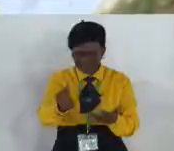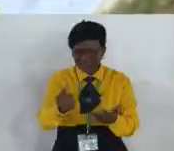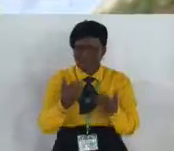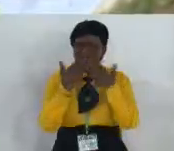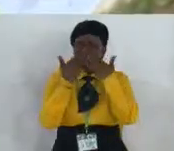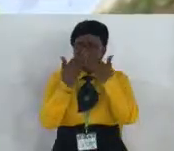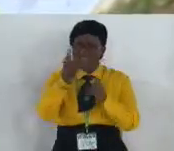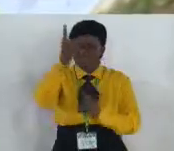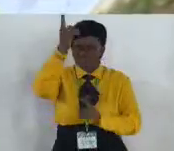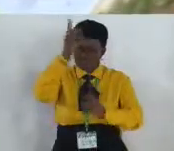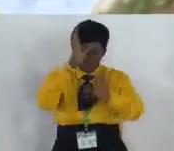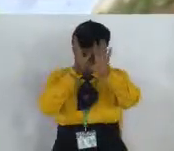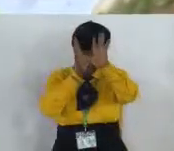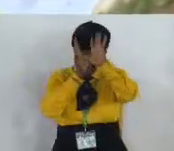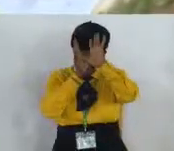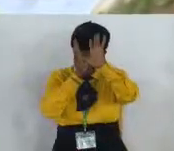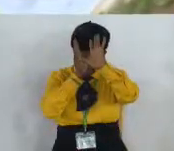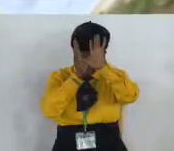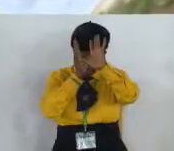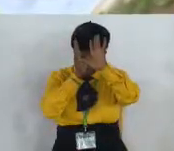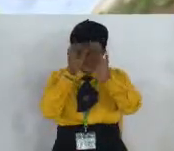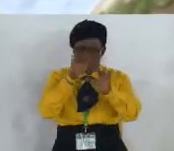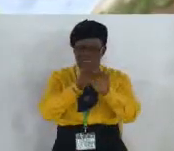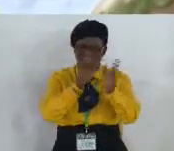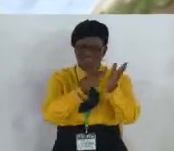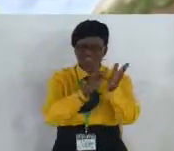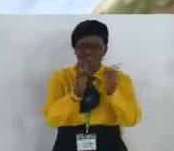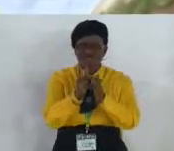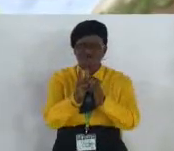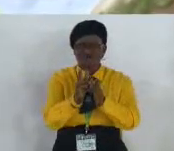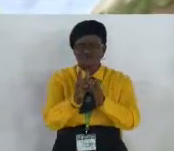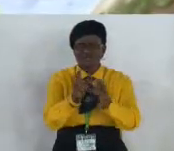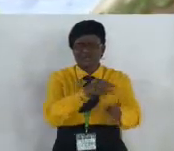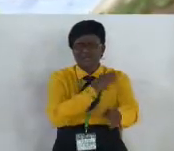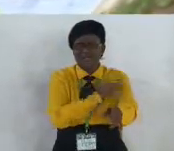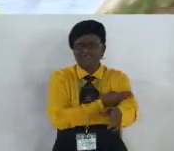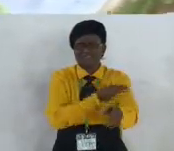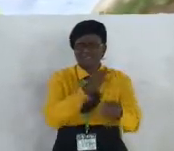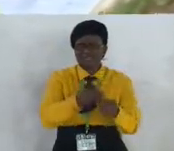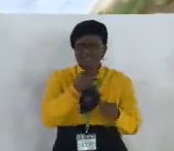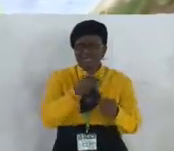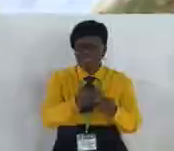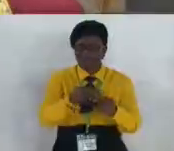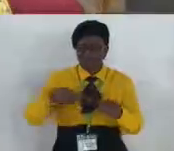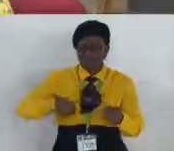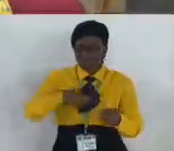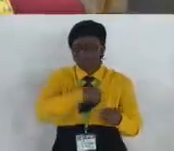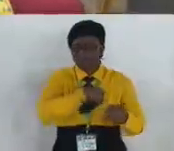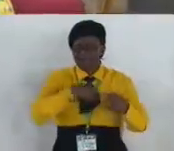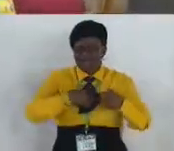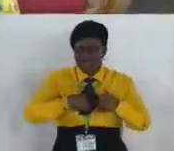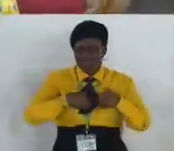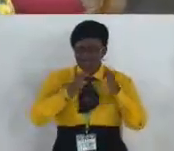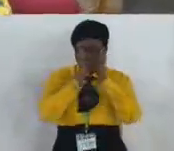Thank you, Father. In Jesus' mighty name, we have